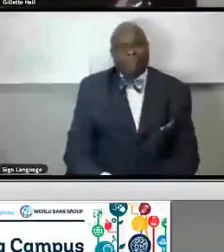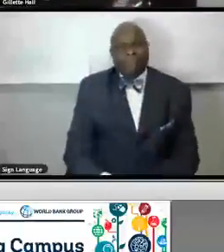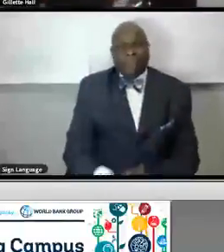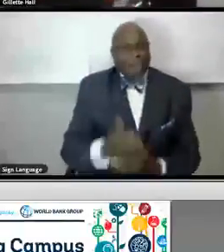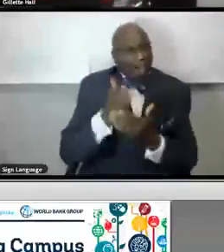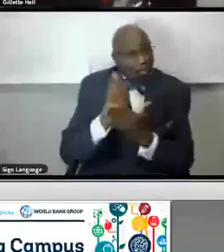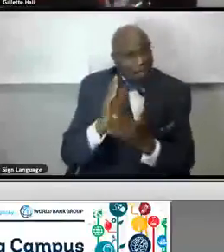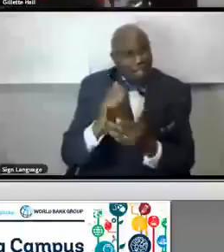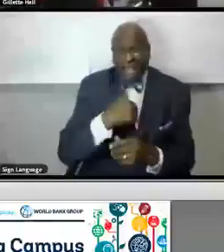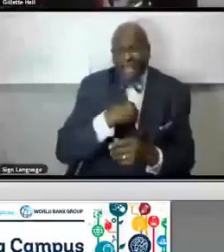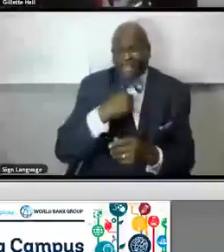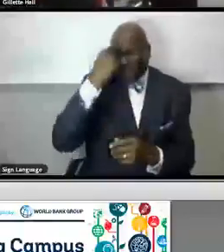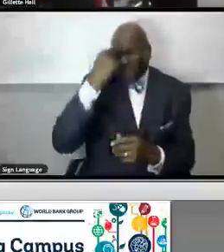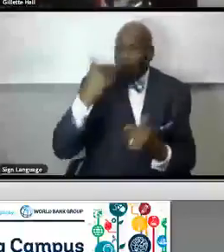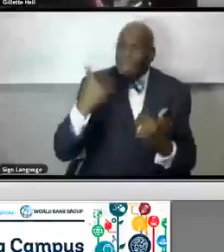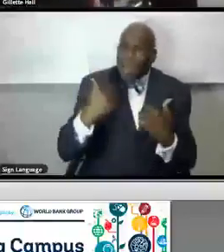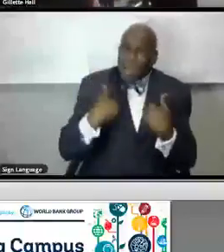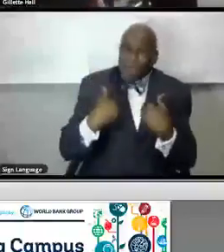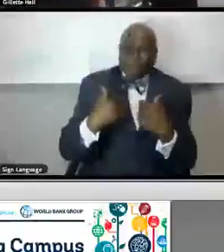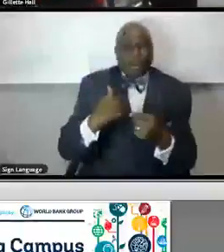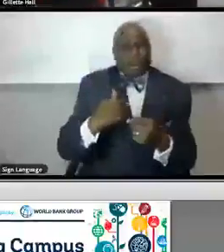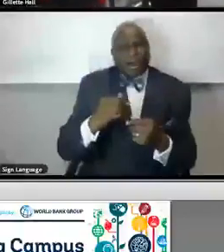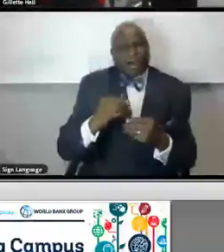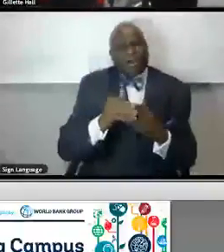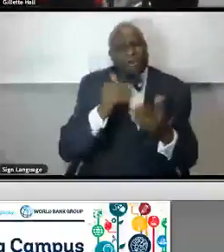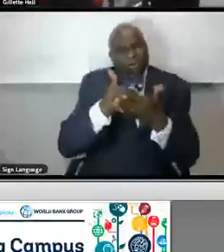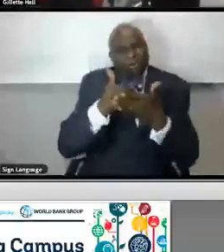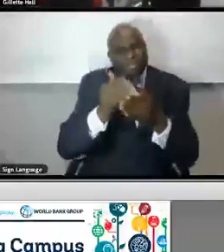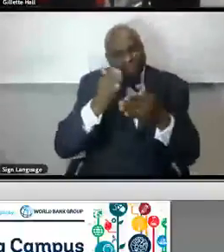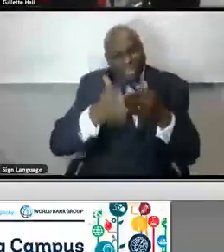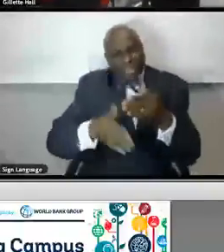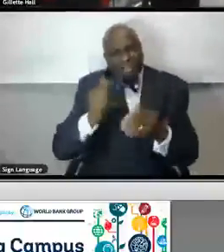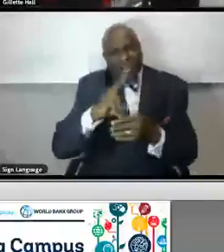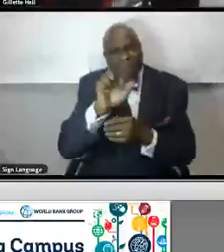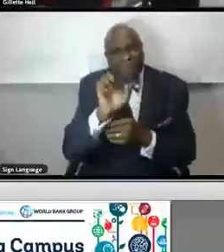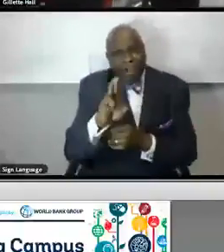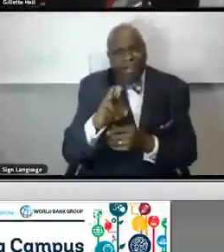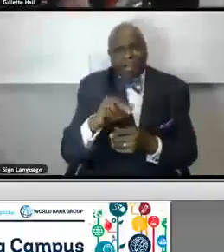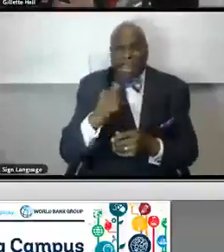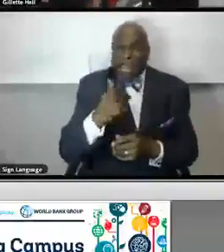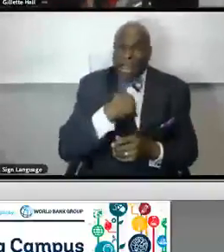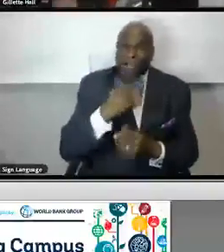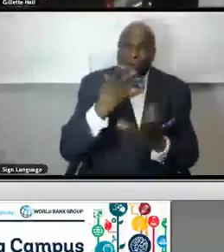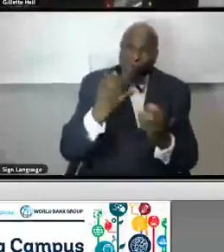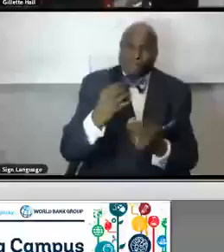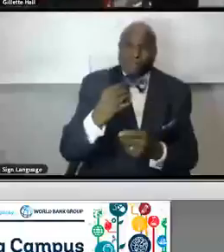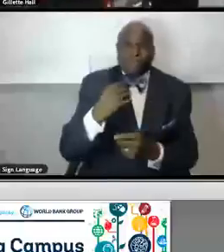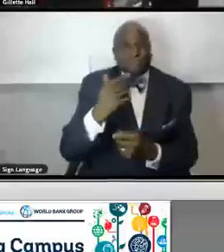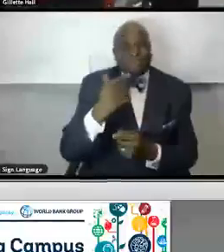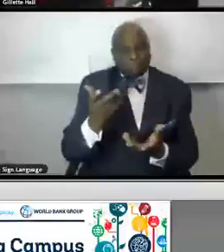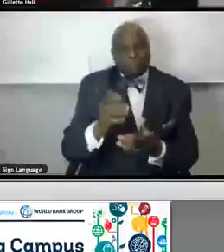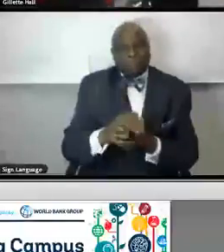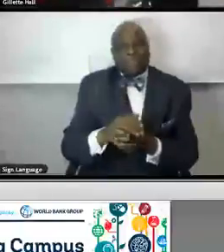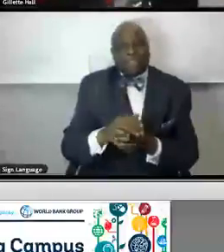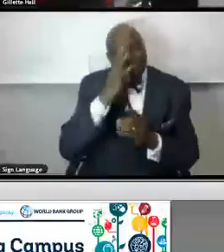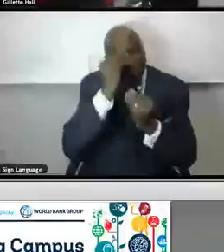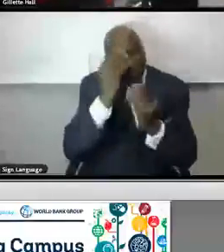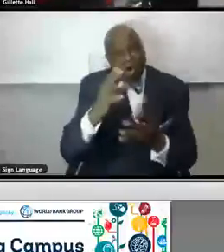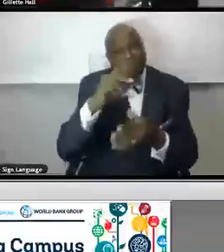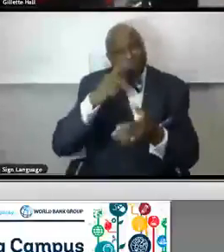right. I think we are heading to the end of Okay. our webinar. Okay. I just wanted to inform